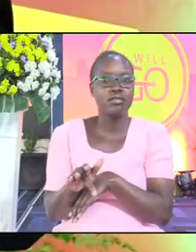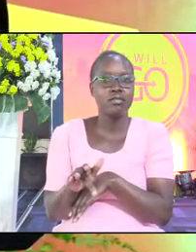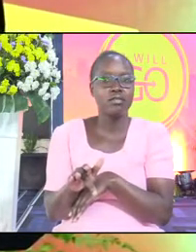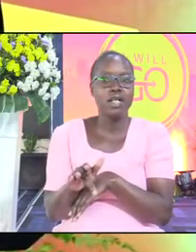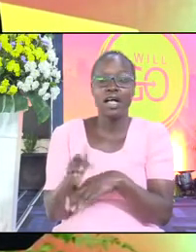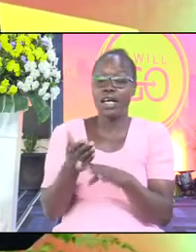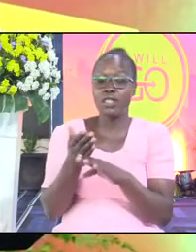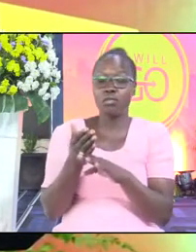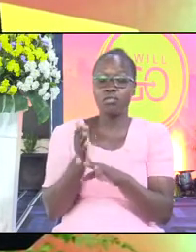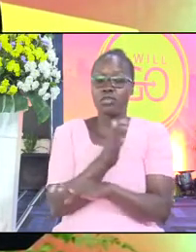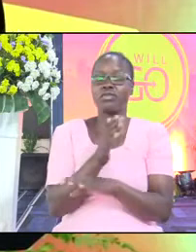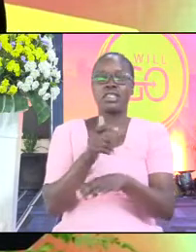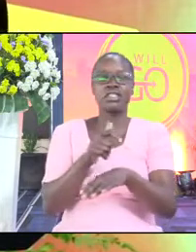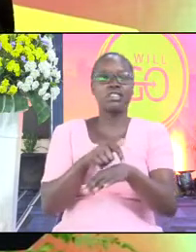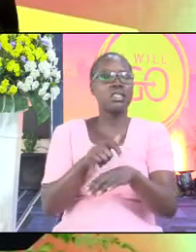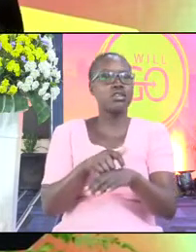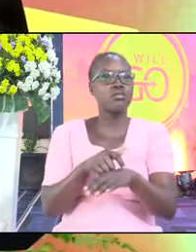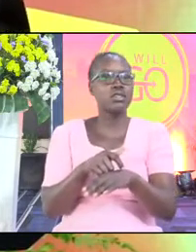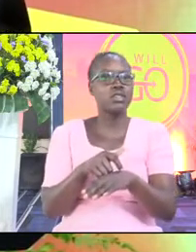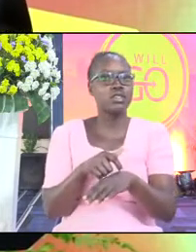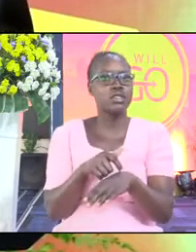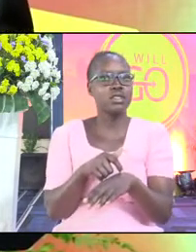In previous times, I